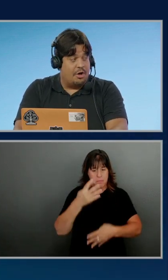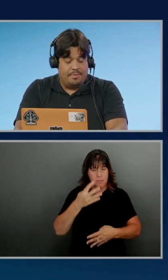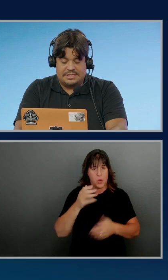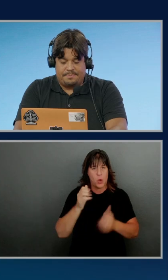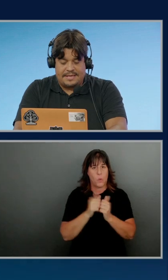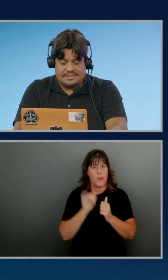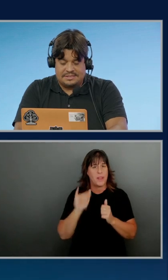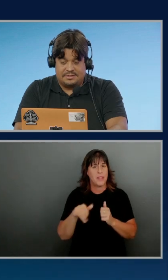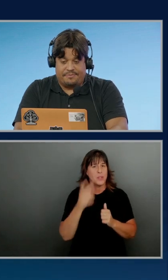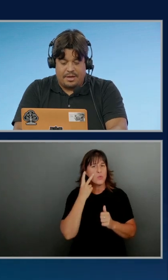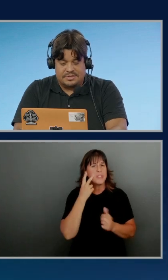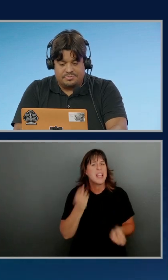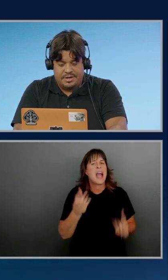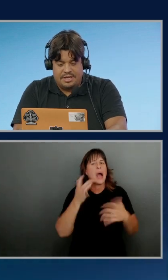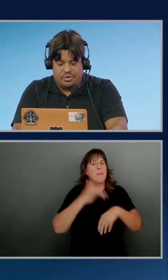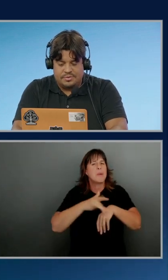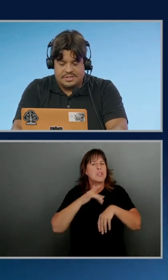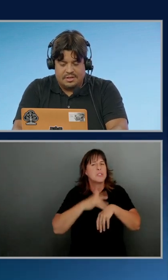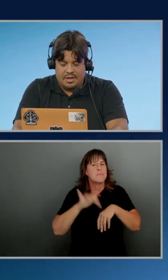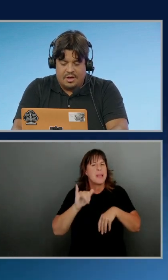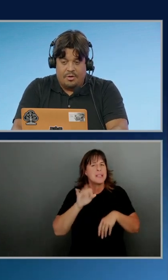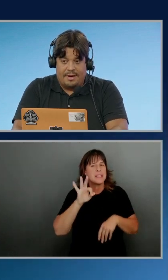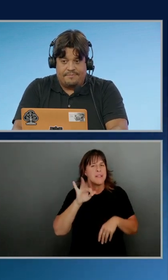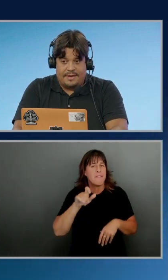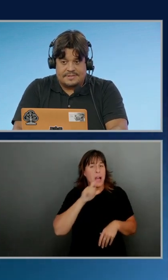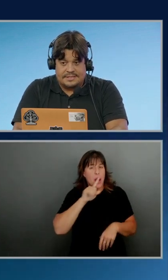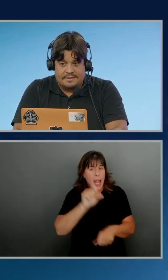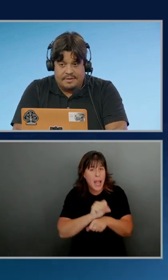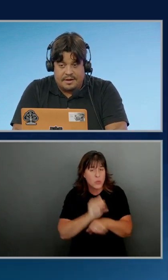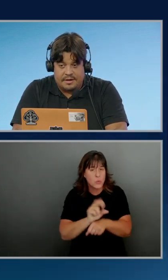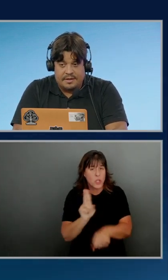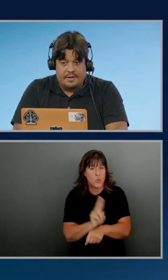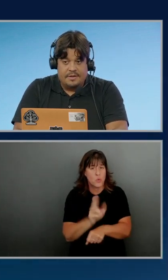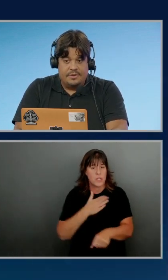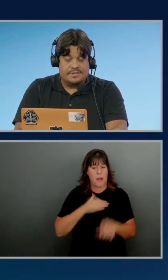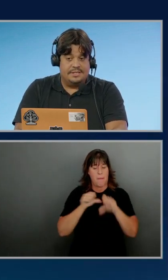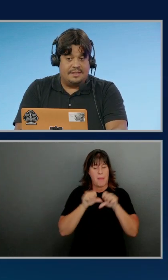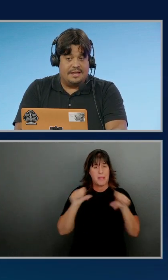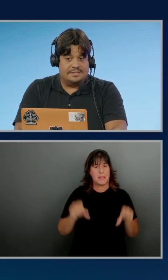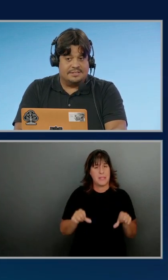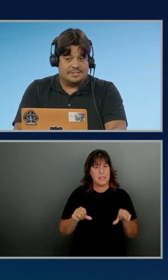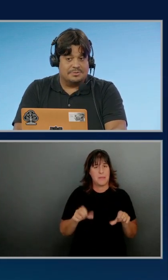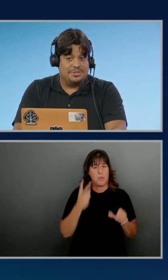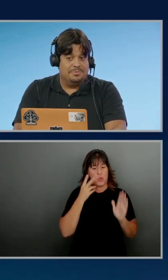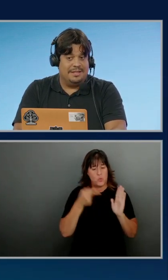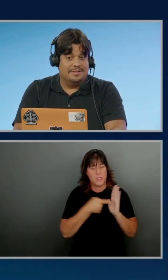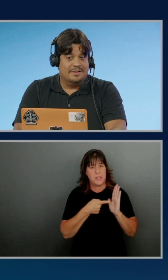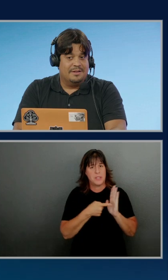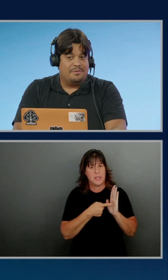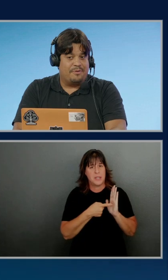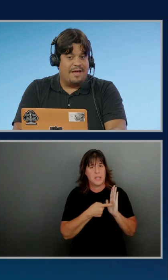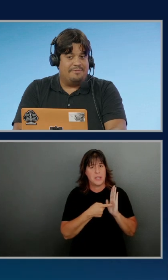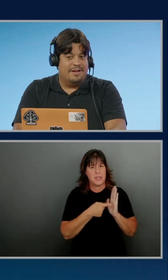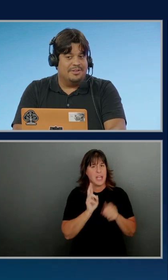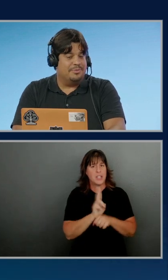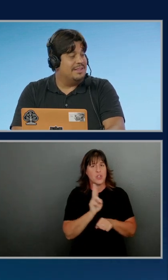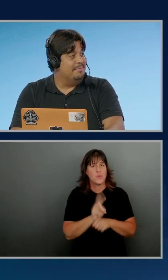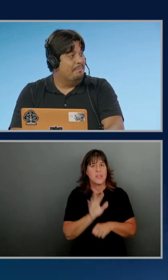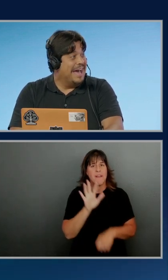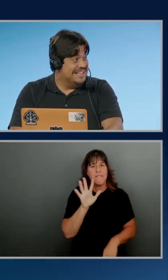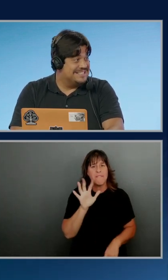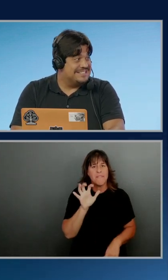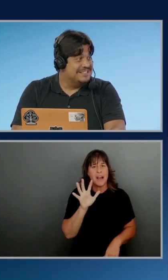to see how much space this file is really using on my file system here, you see that it's just consuming